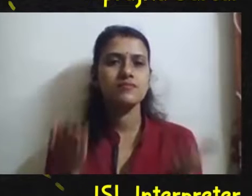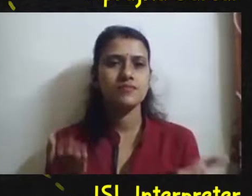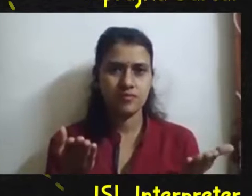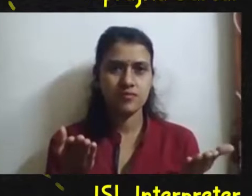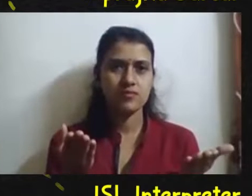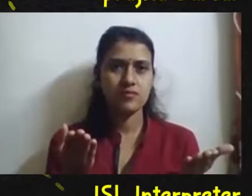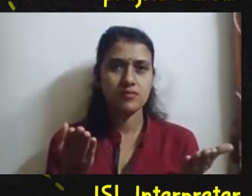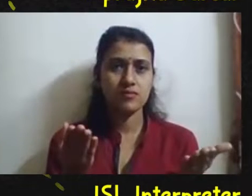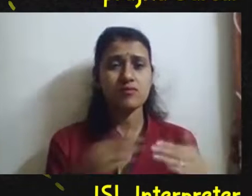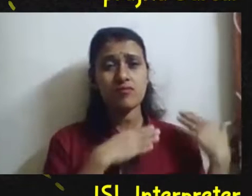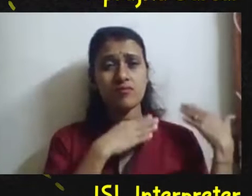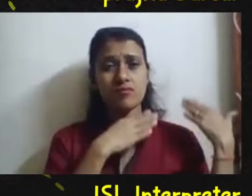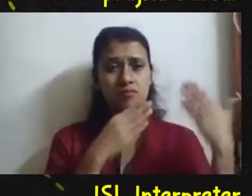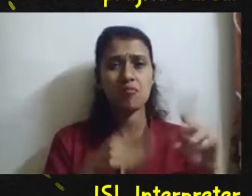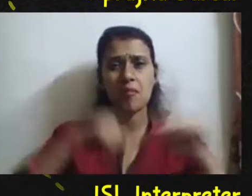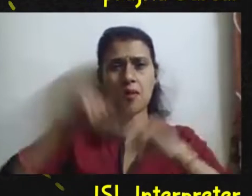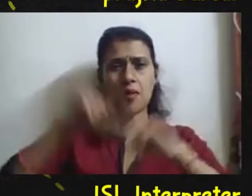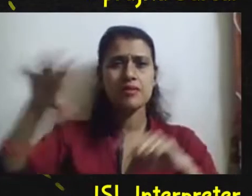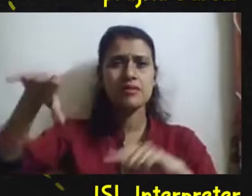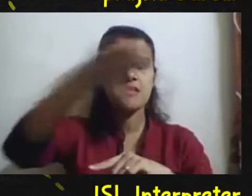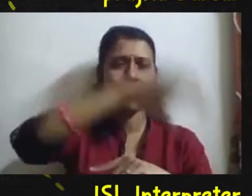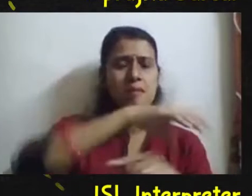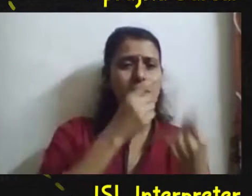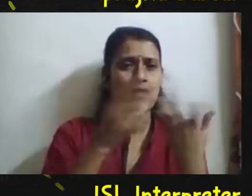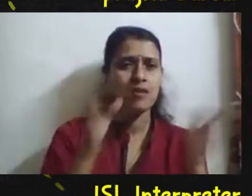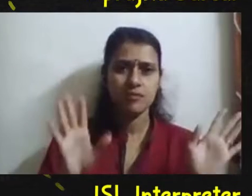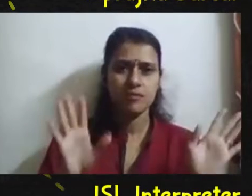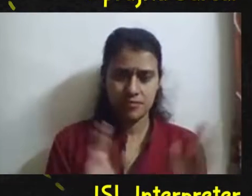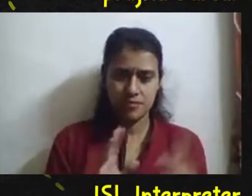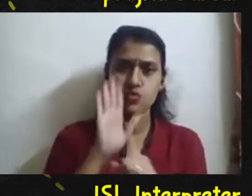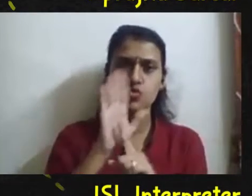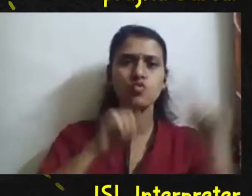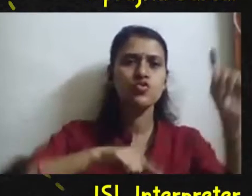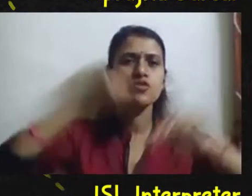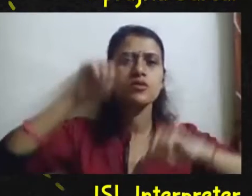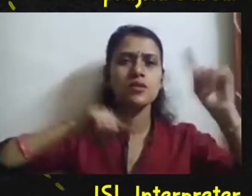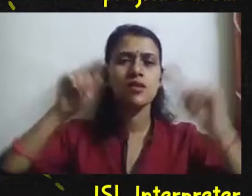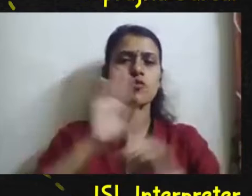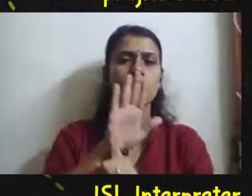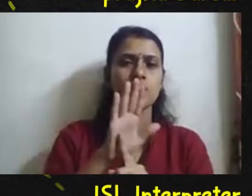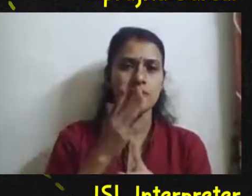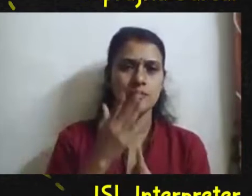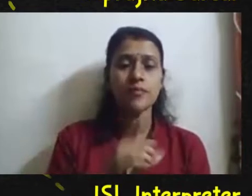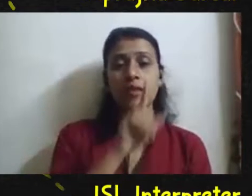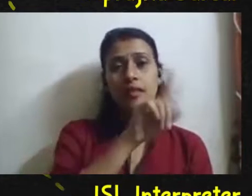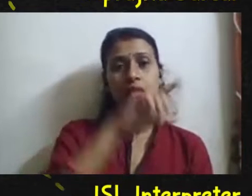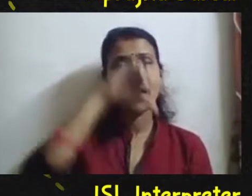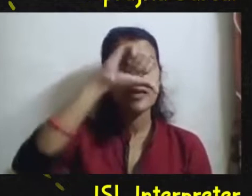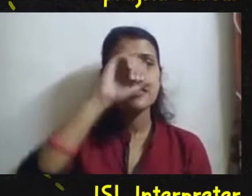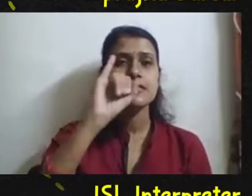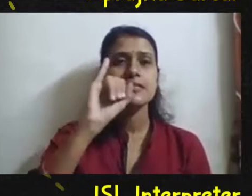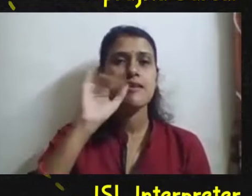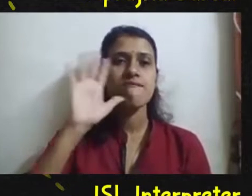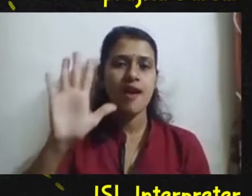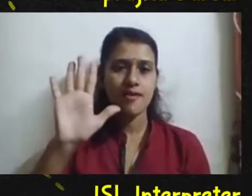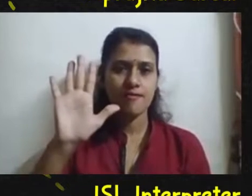long time. I'm going to start with a graph from 1965, which shows